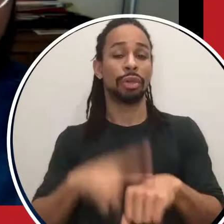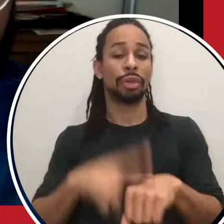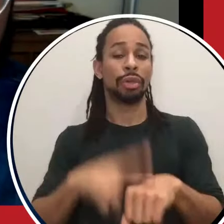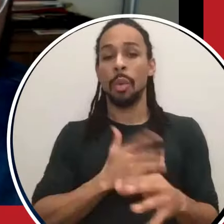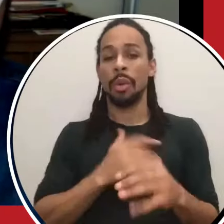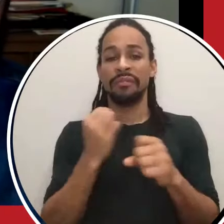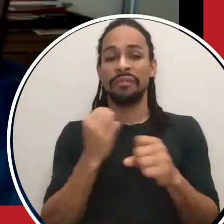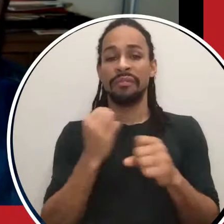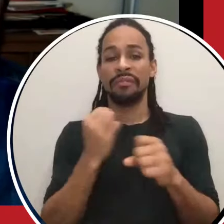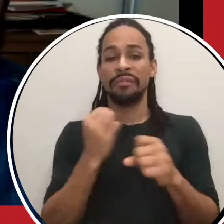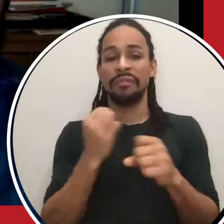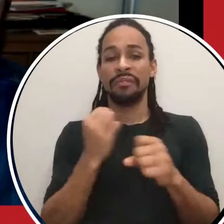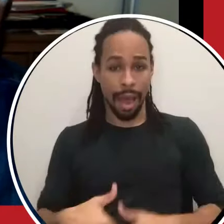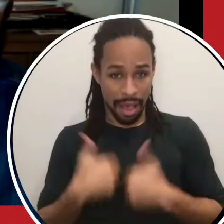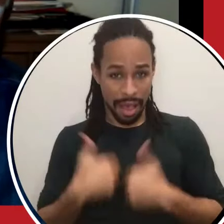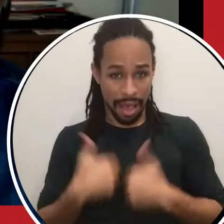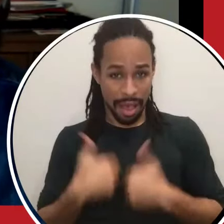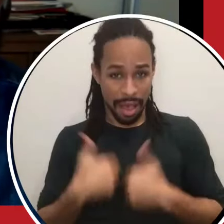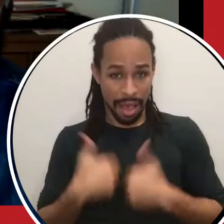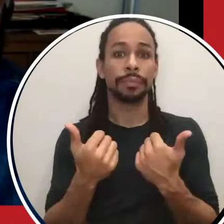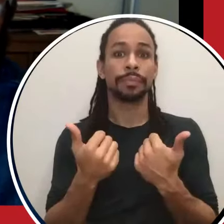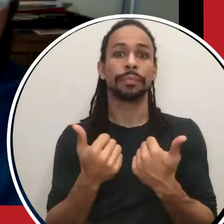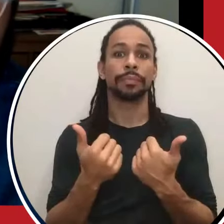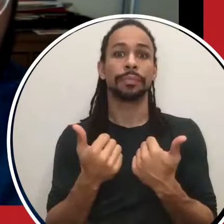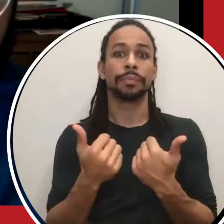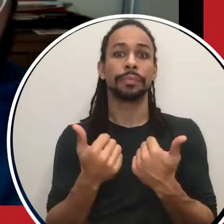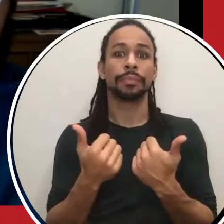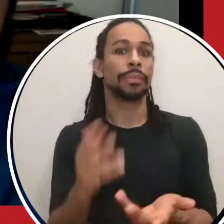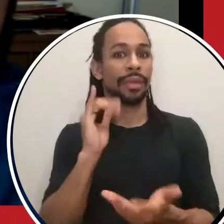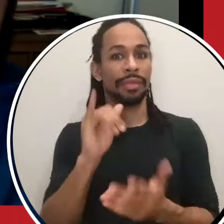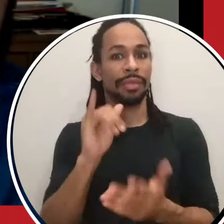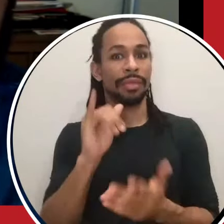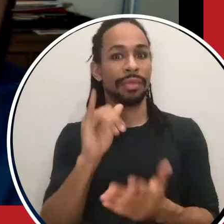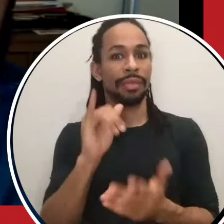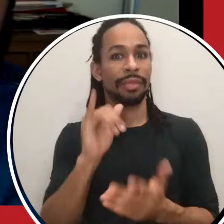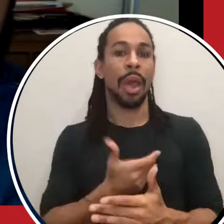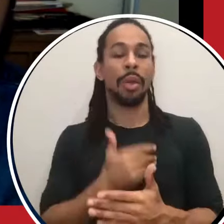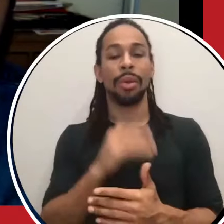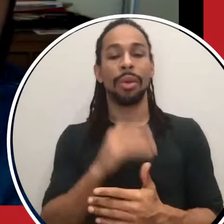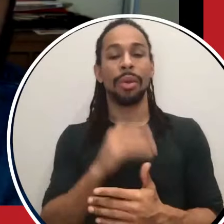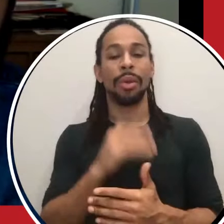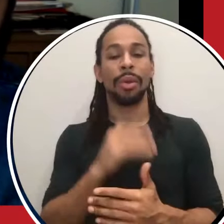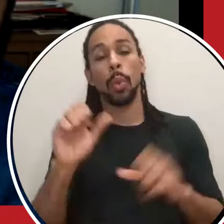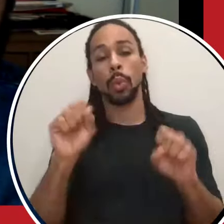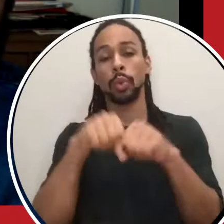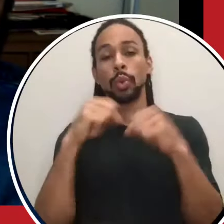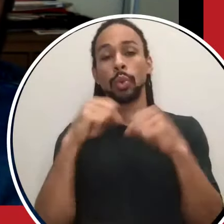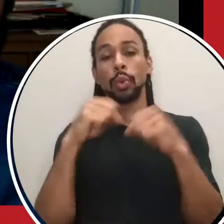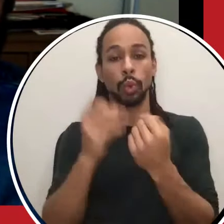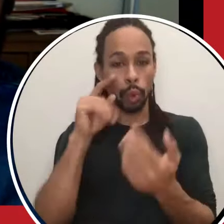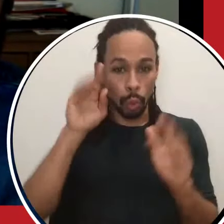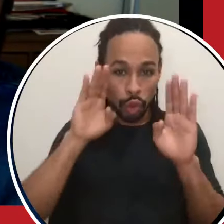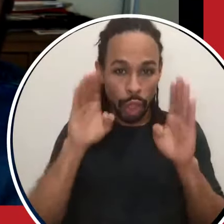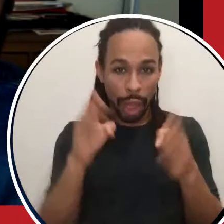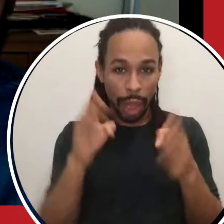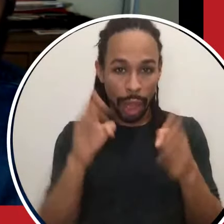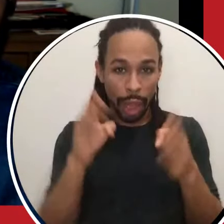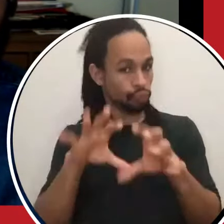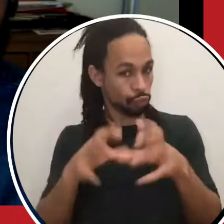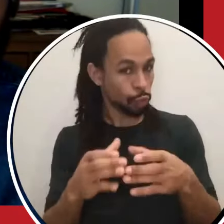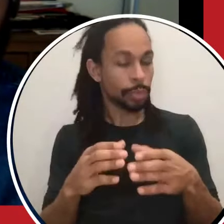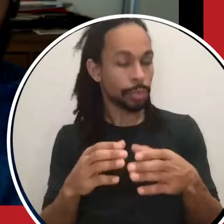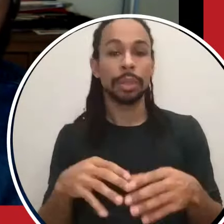lives, which is kind of spearheaded by our eco-socialist working group. But it's calling for,